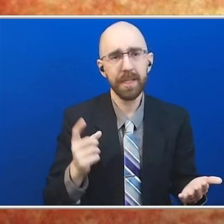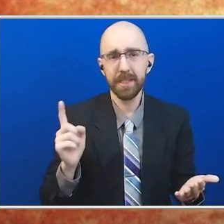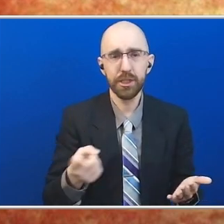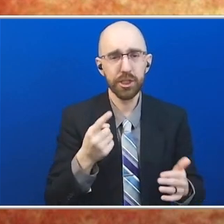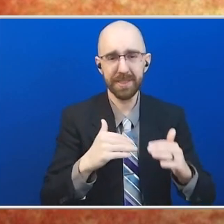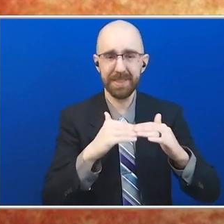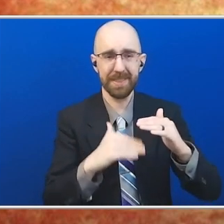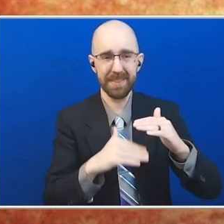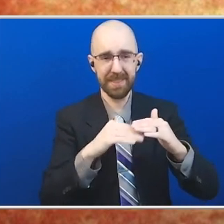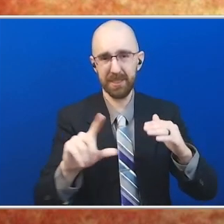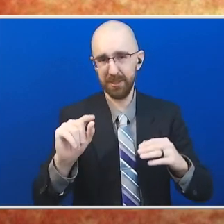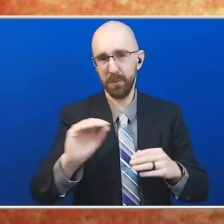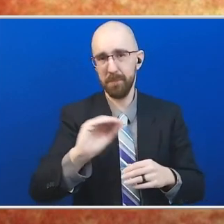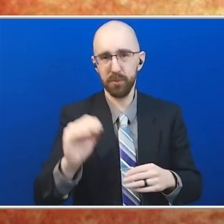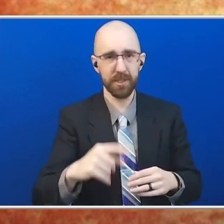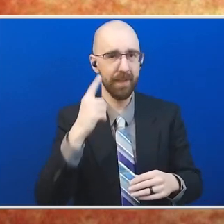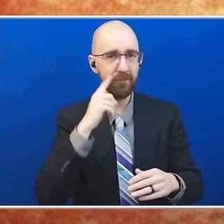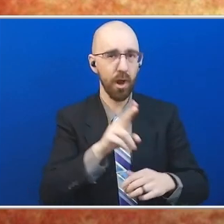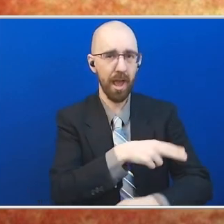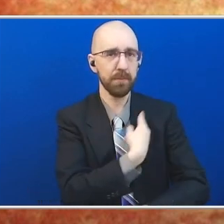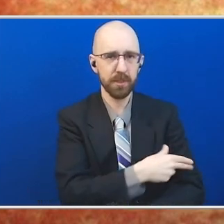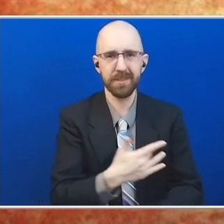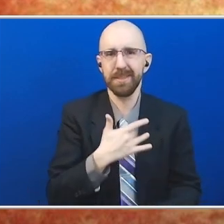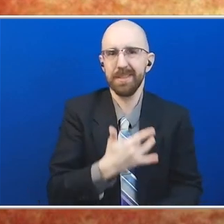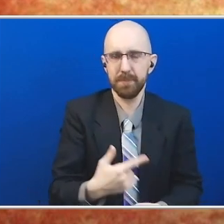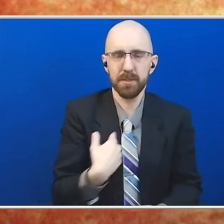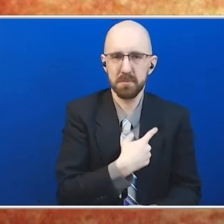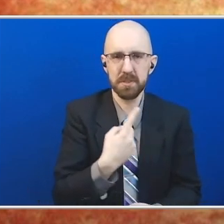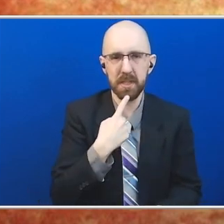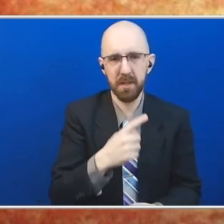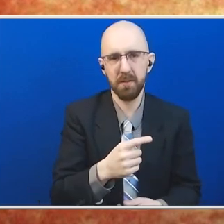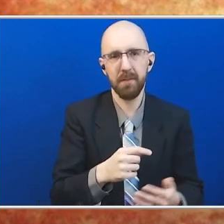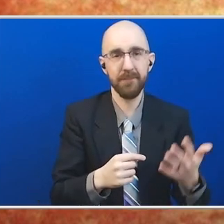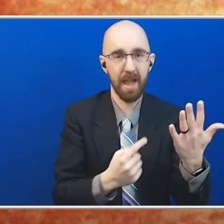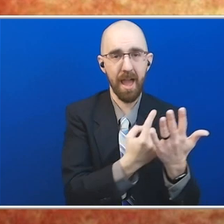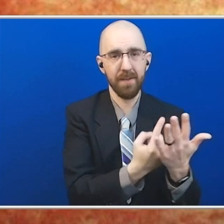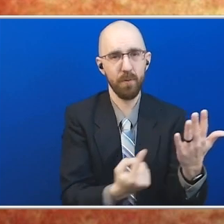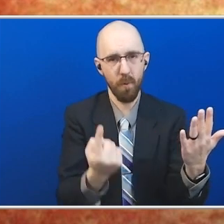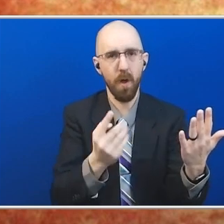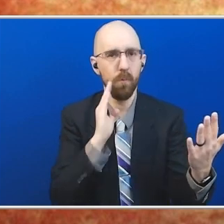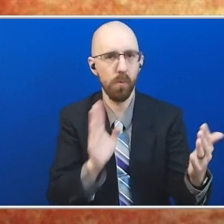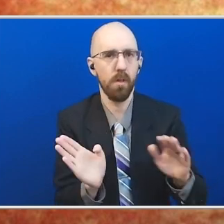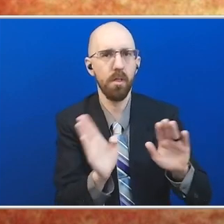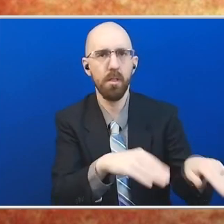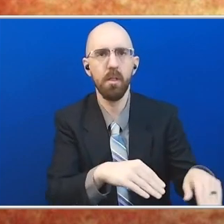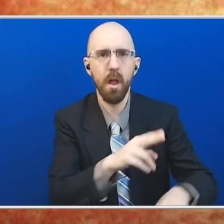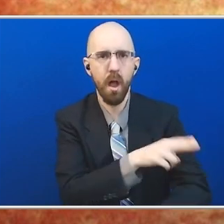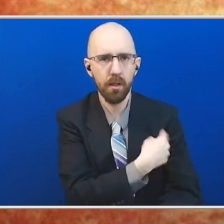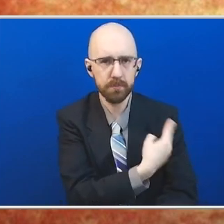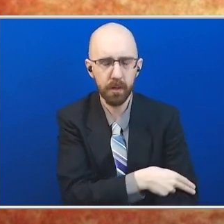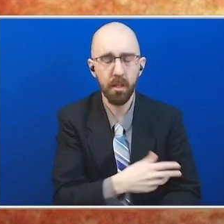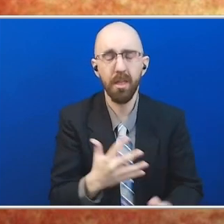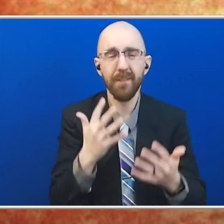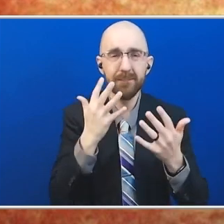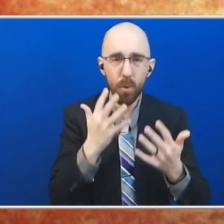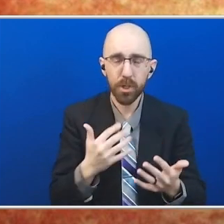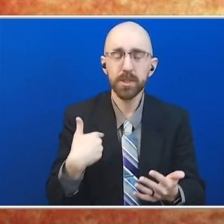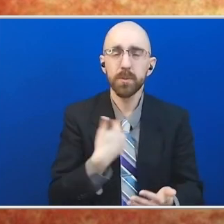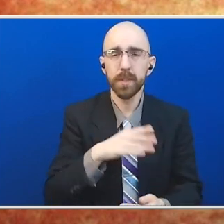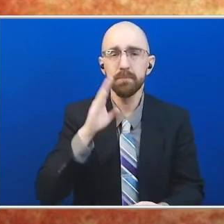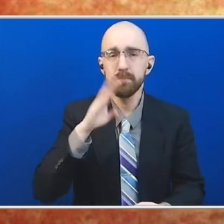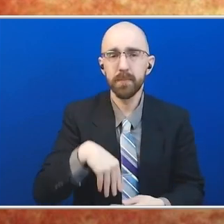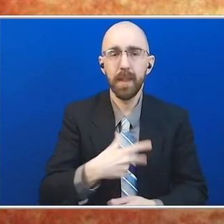for hospitalizations, which is typically, we say, about 1 to 5 people with measles will go to the hospital. Unfortunately, we know that vaccines can